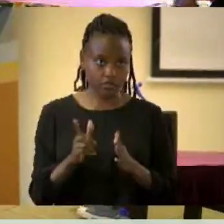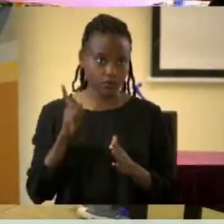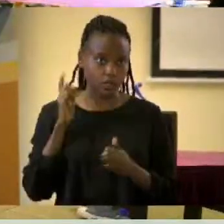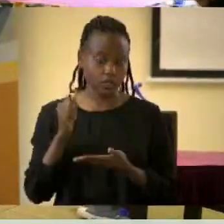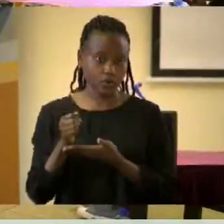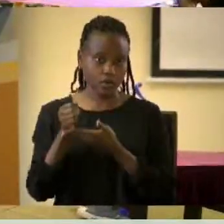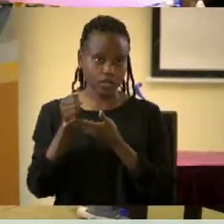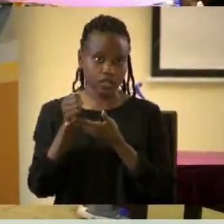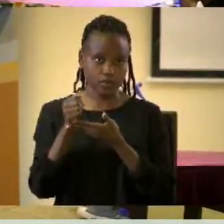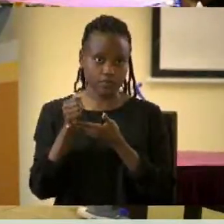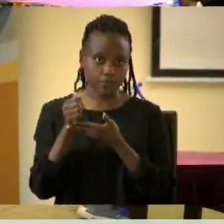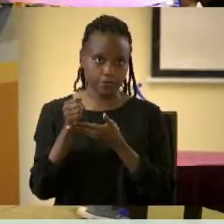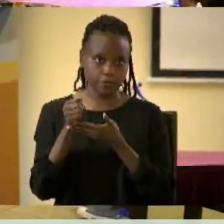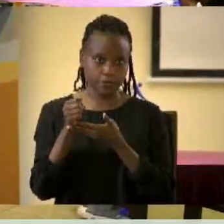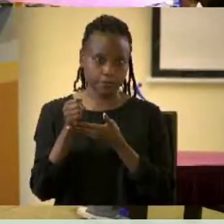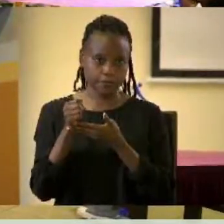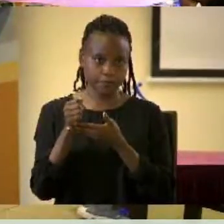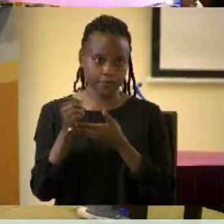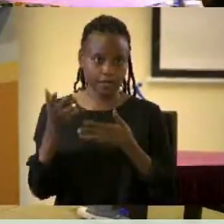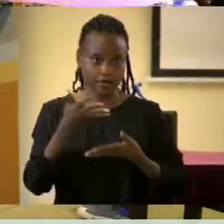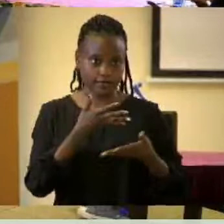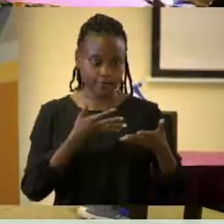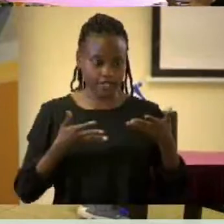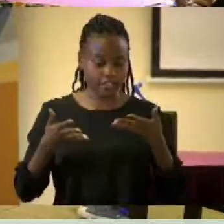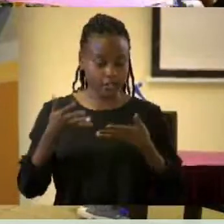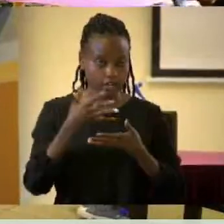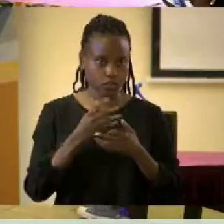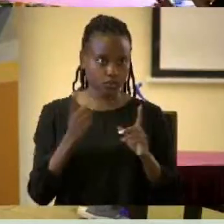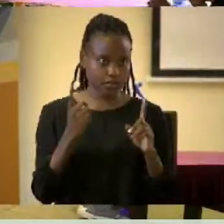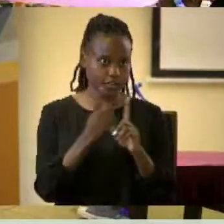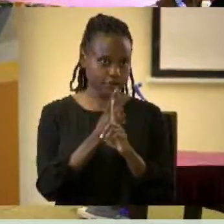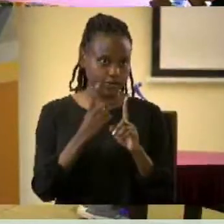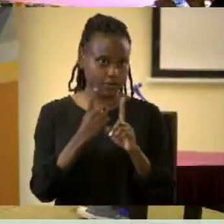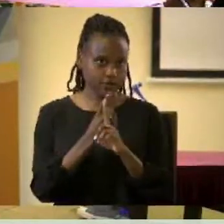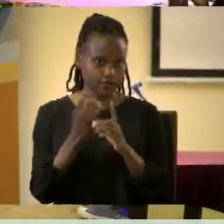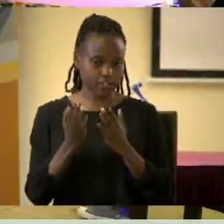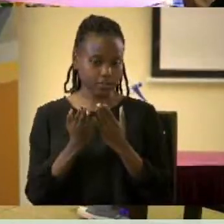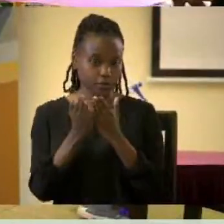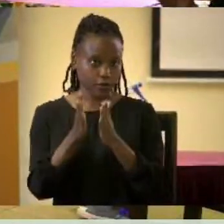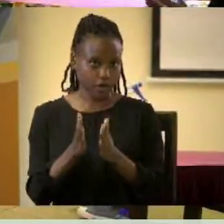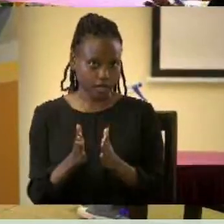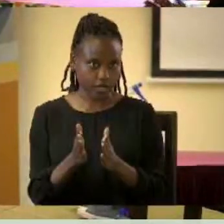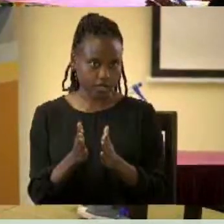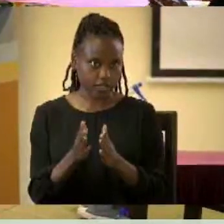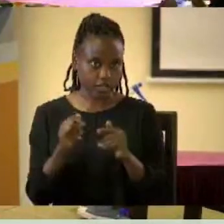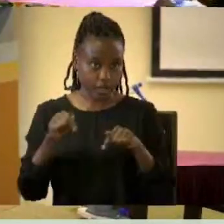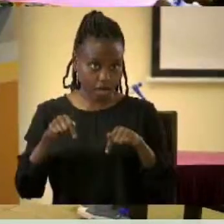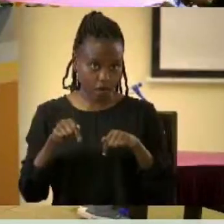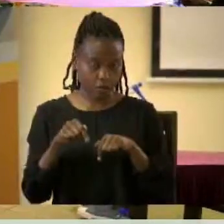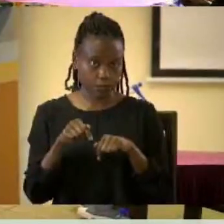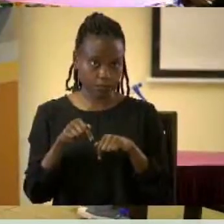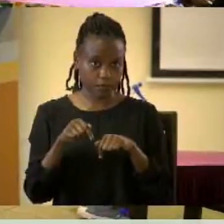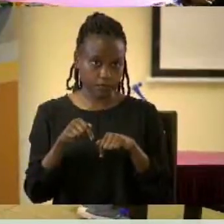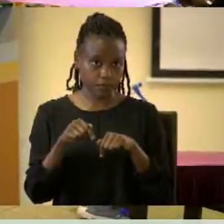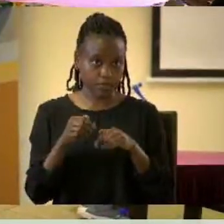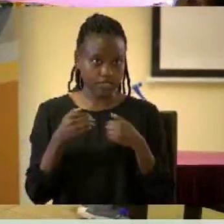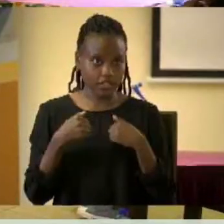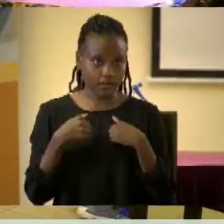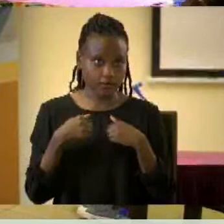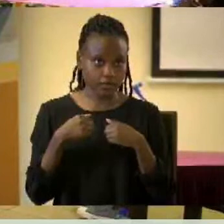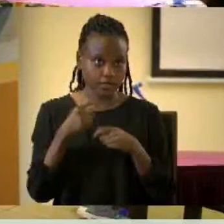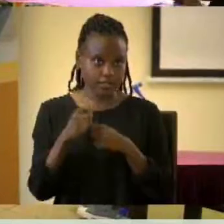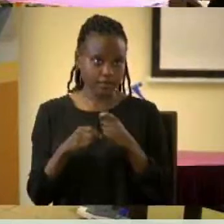and my interactions with the different legal aid providers during this period gave me some of the